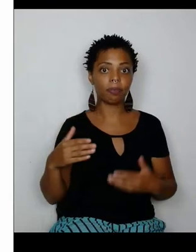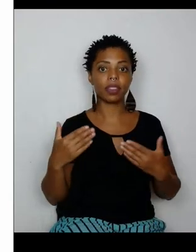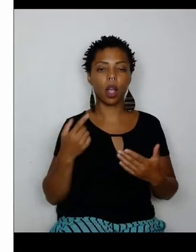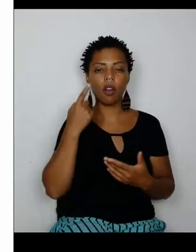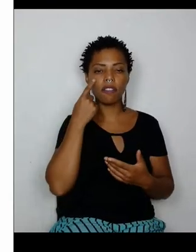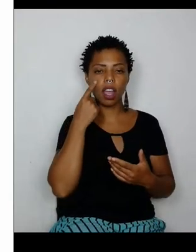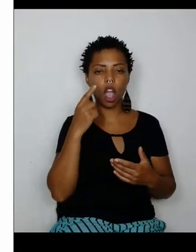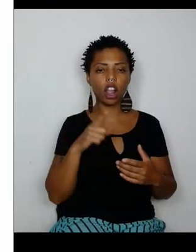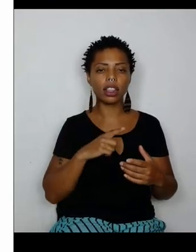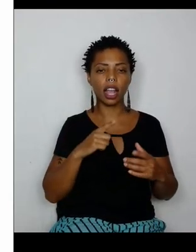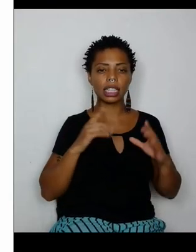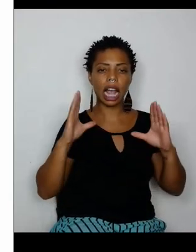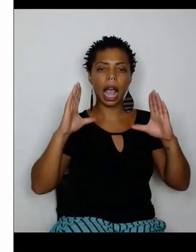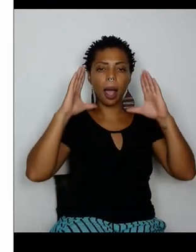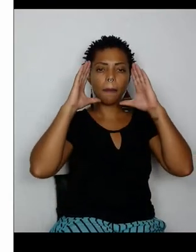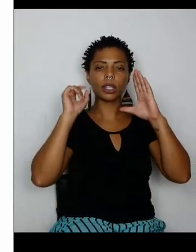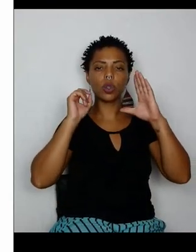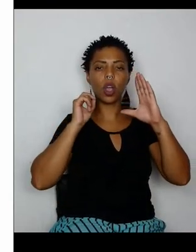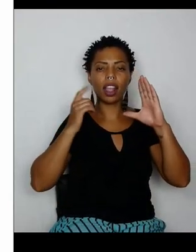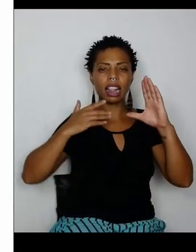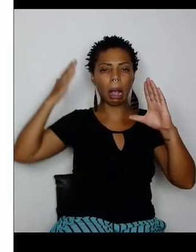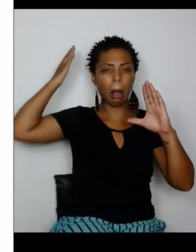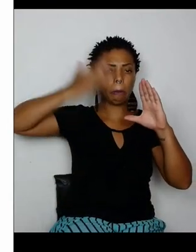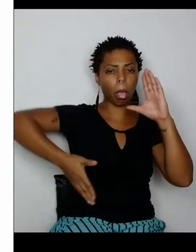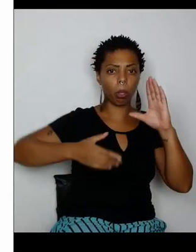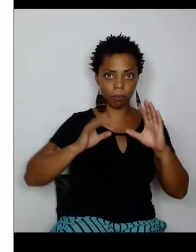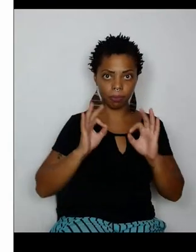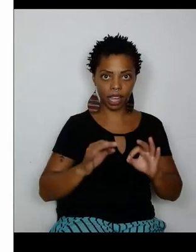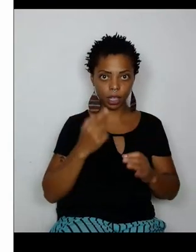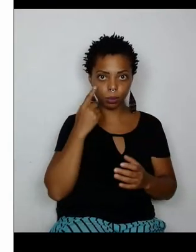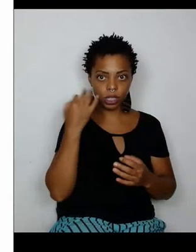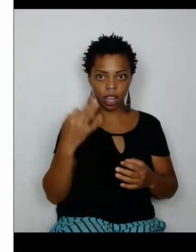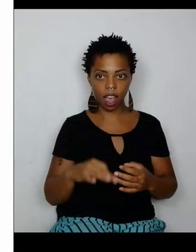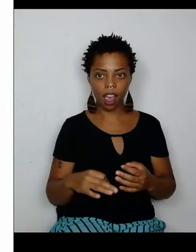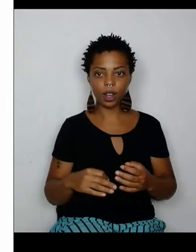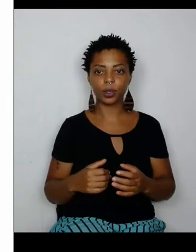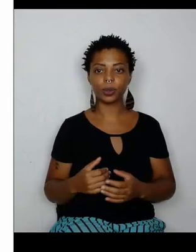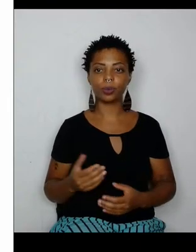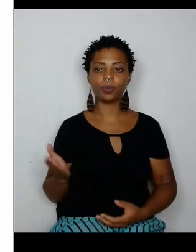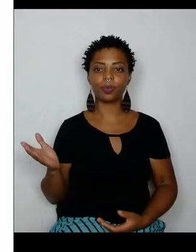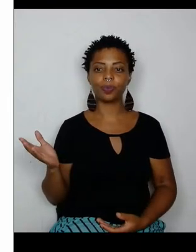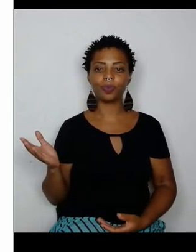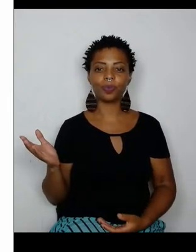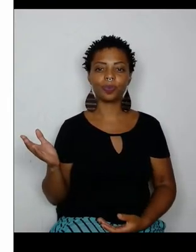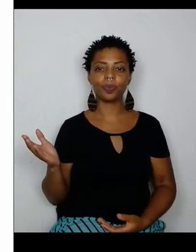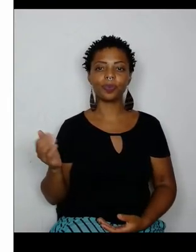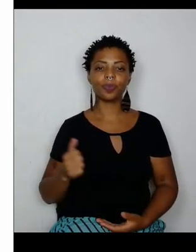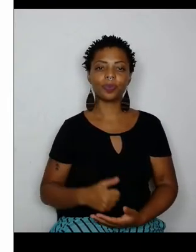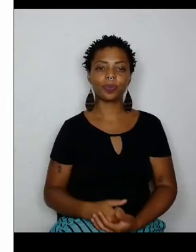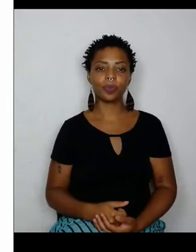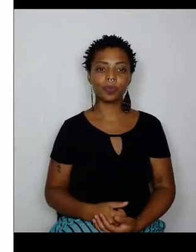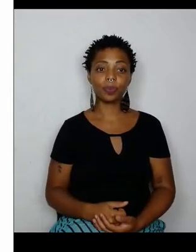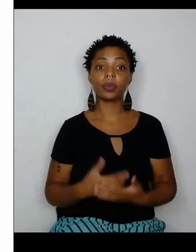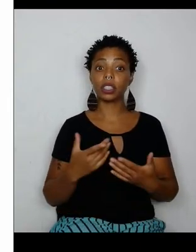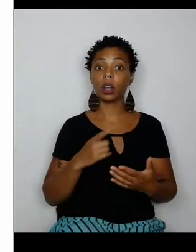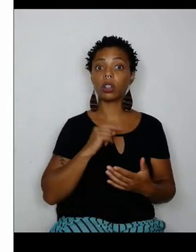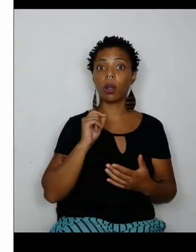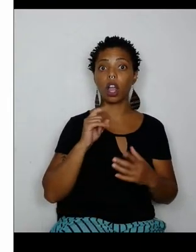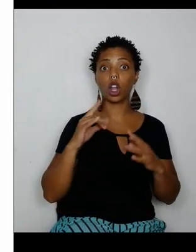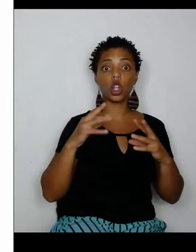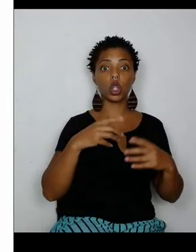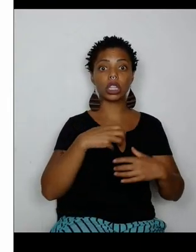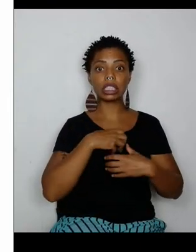blood however the jugs negation of all senses appears to be a different type of disembodiment the